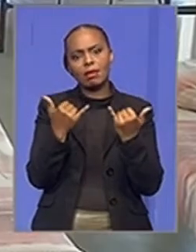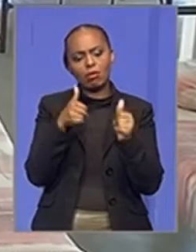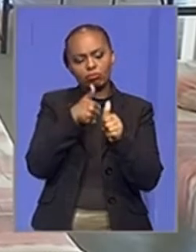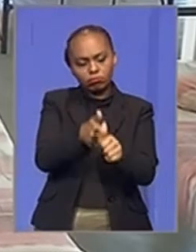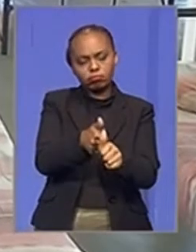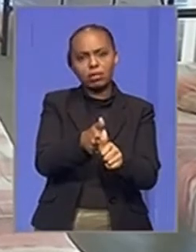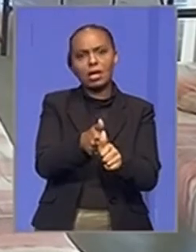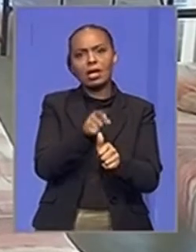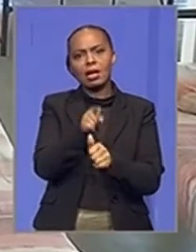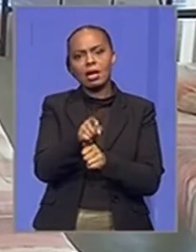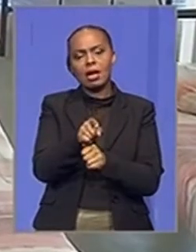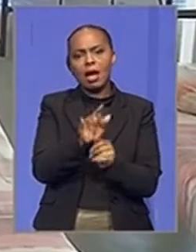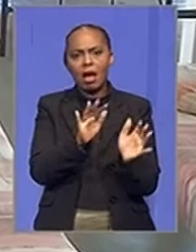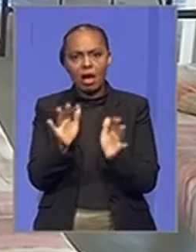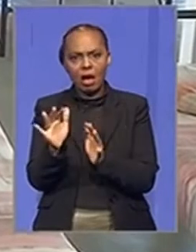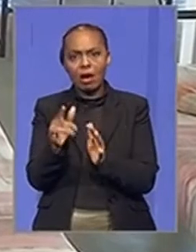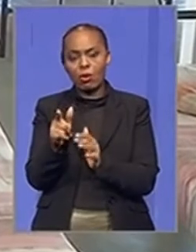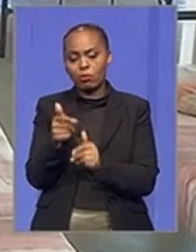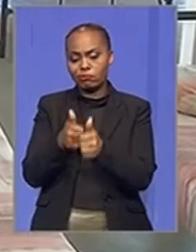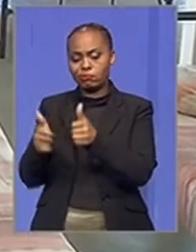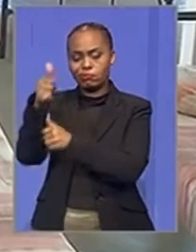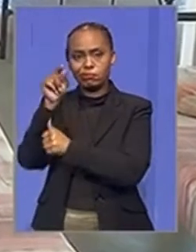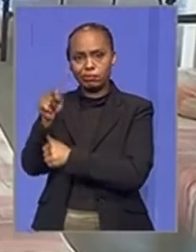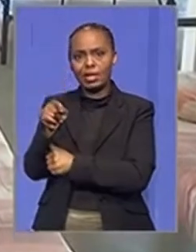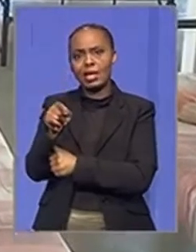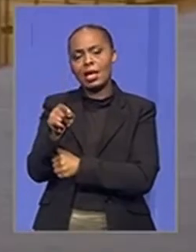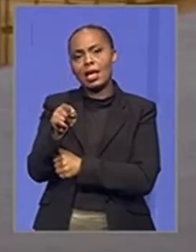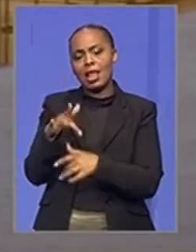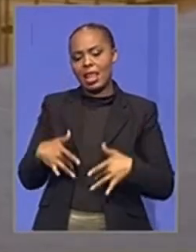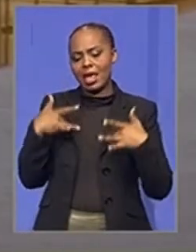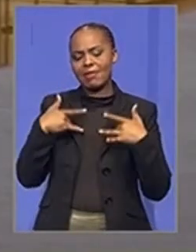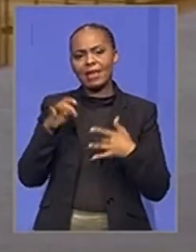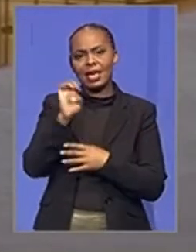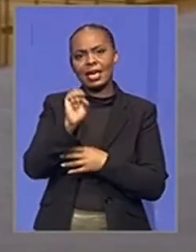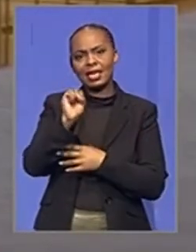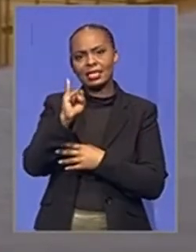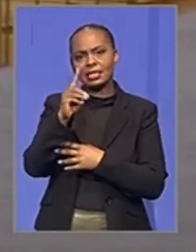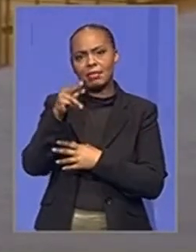go letetše gore tlhogo phetiši ya peleng ya Life is Elimini e fane